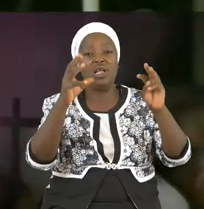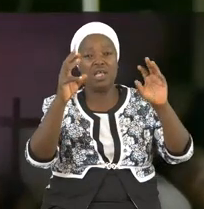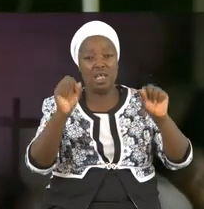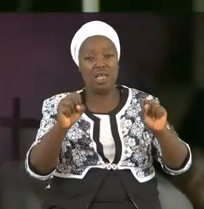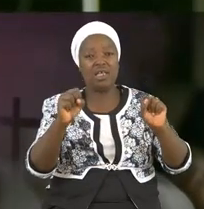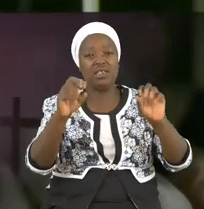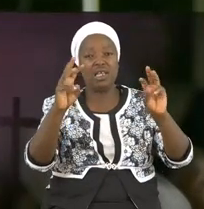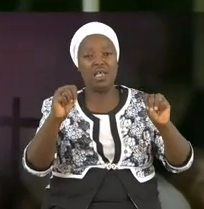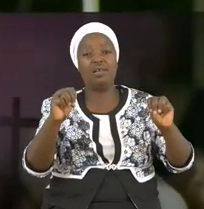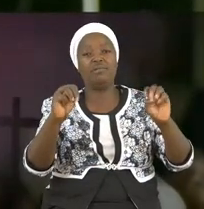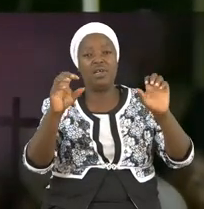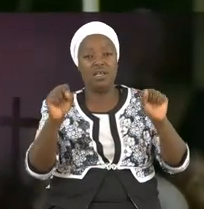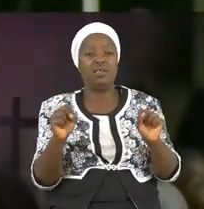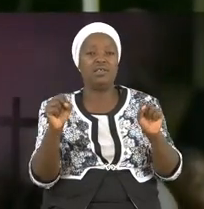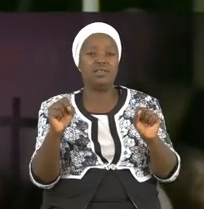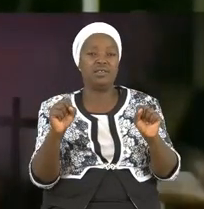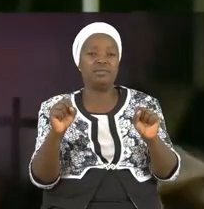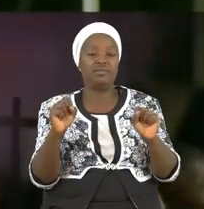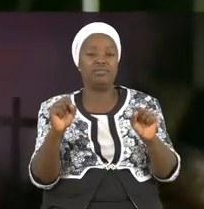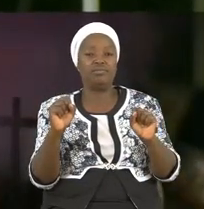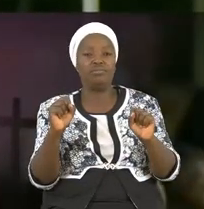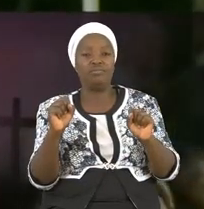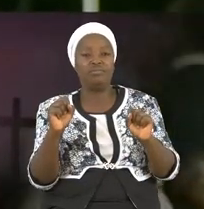WhatsApp to